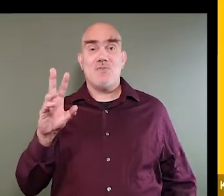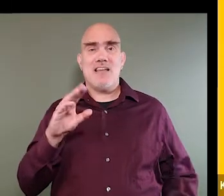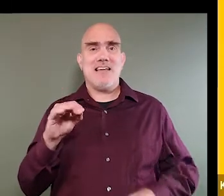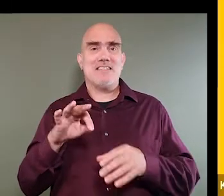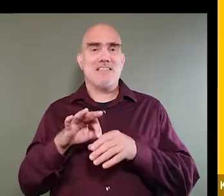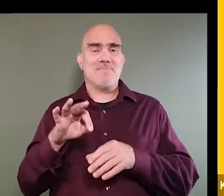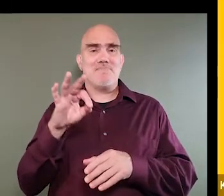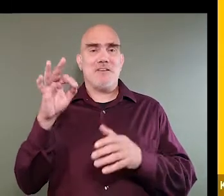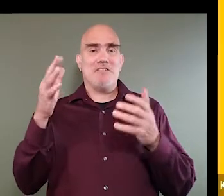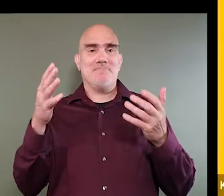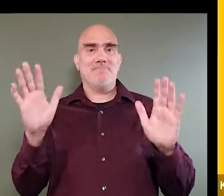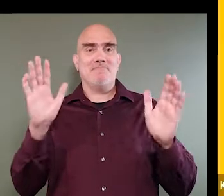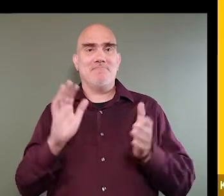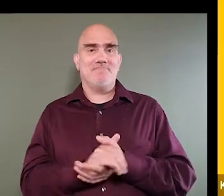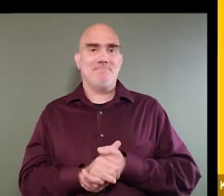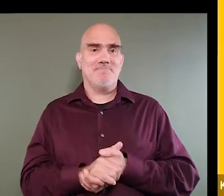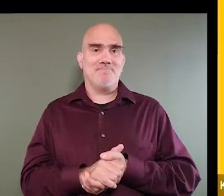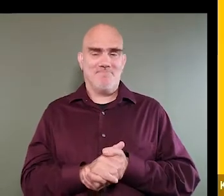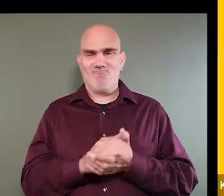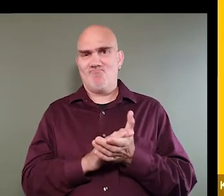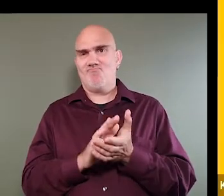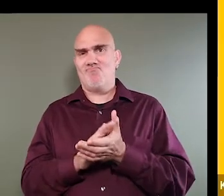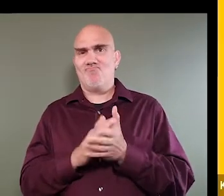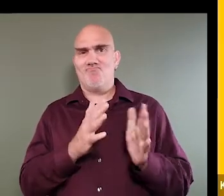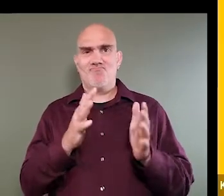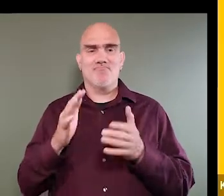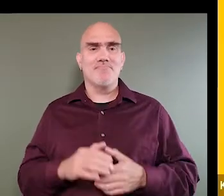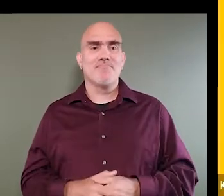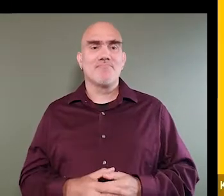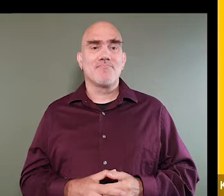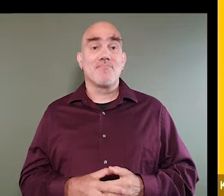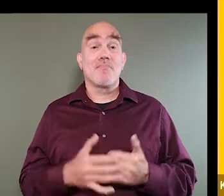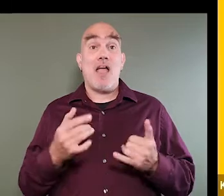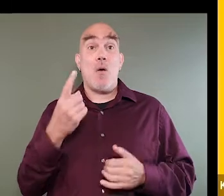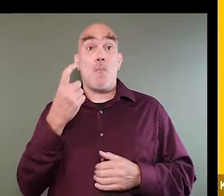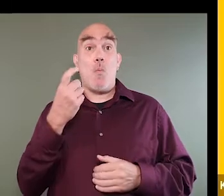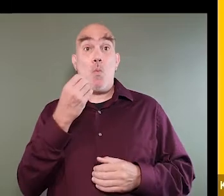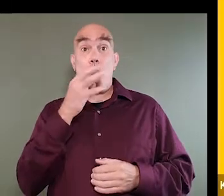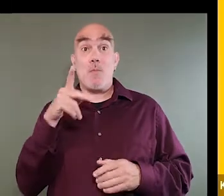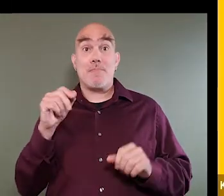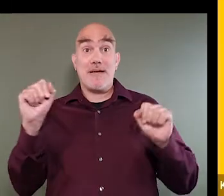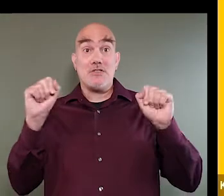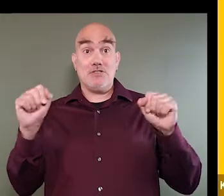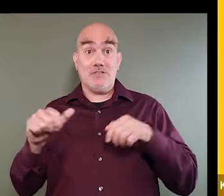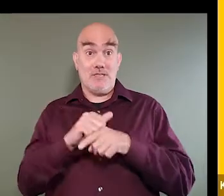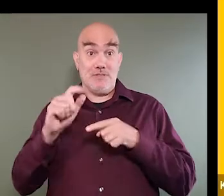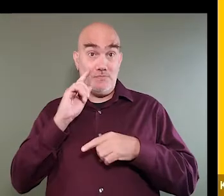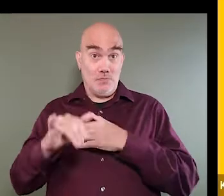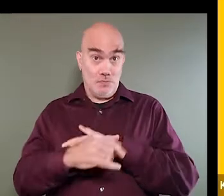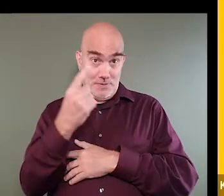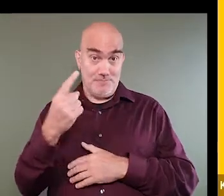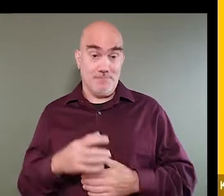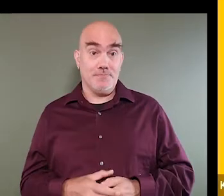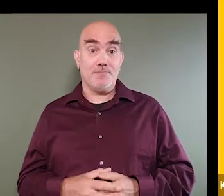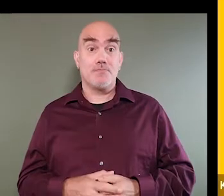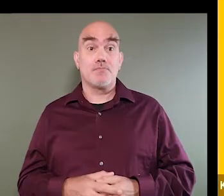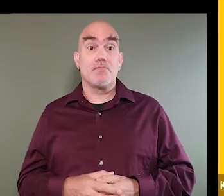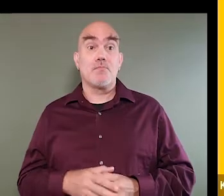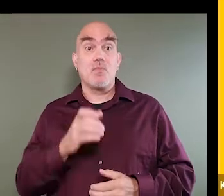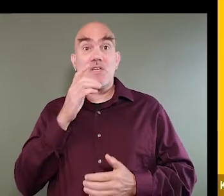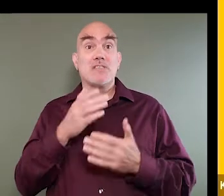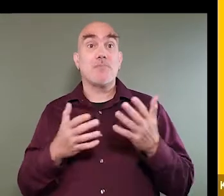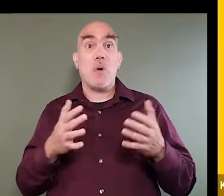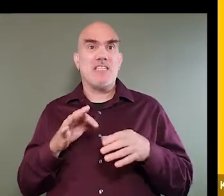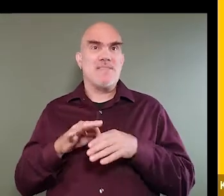and spirit. We're gonna do one more warm-up exercise for today. It's gonna be some